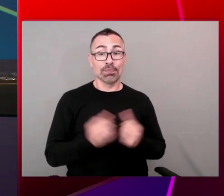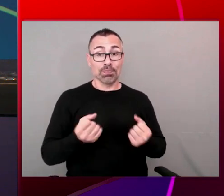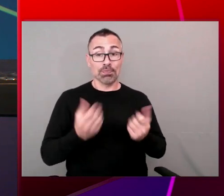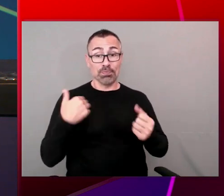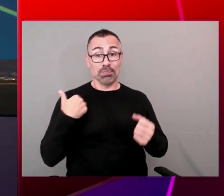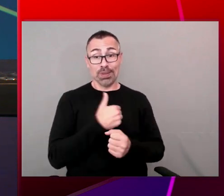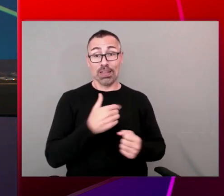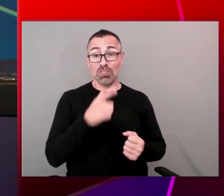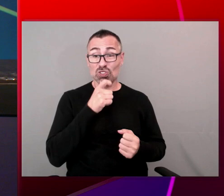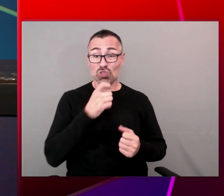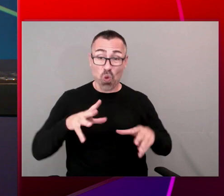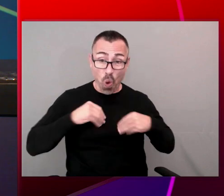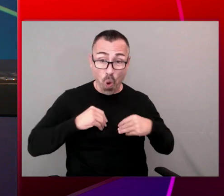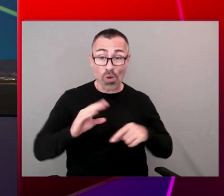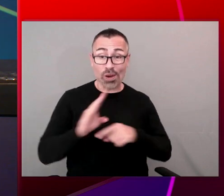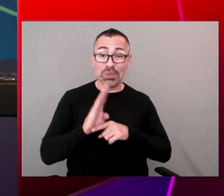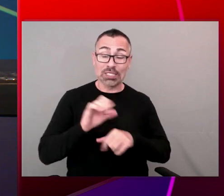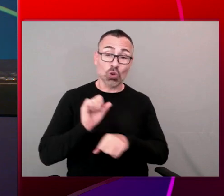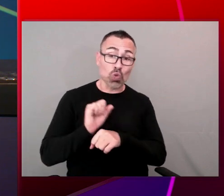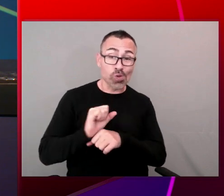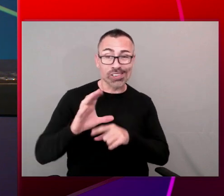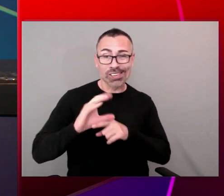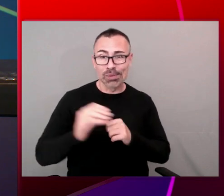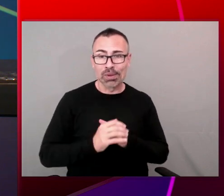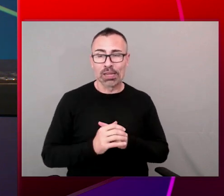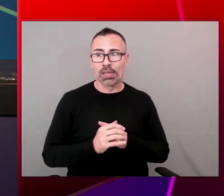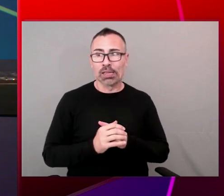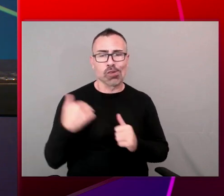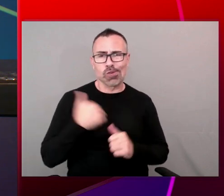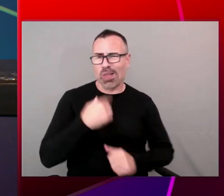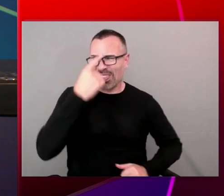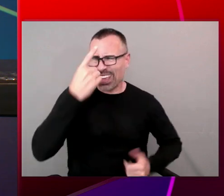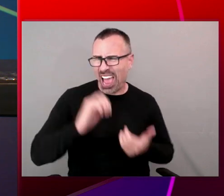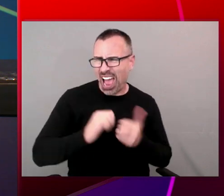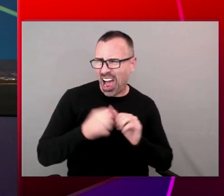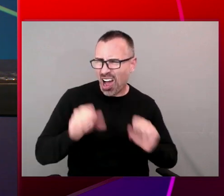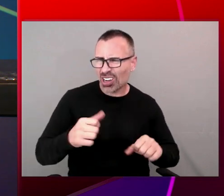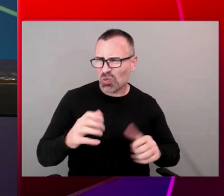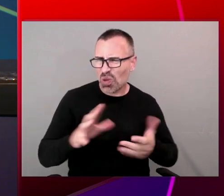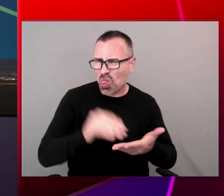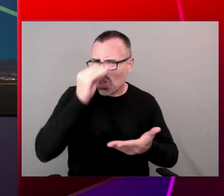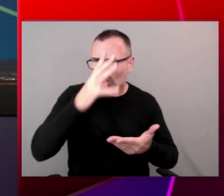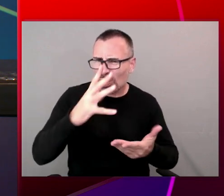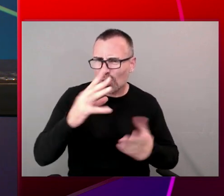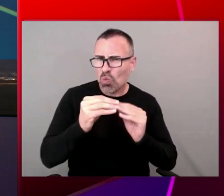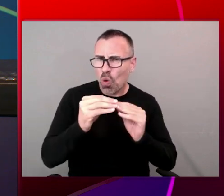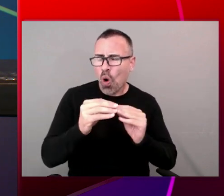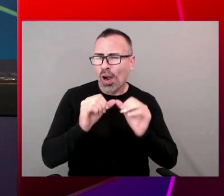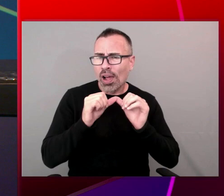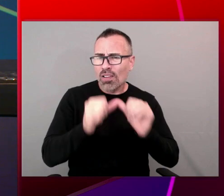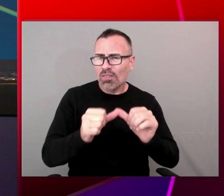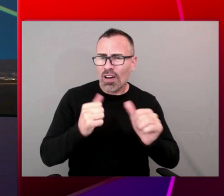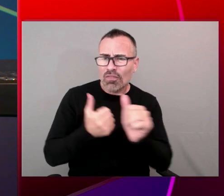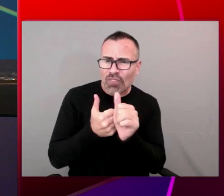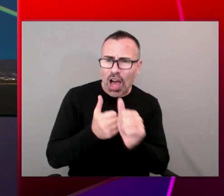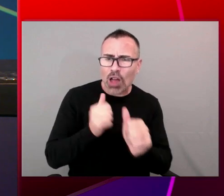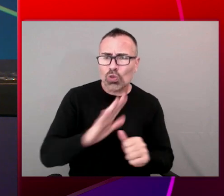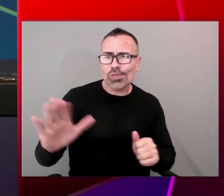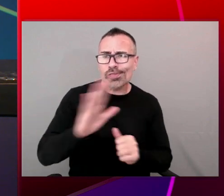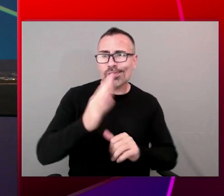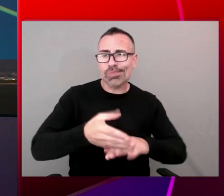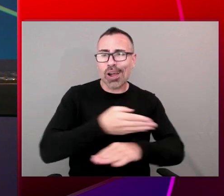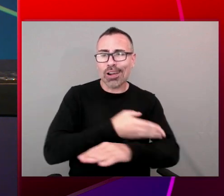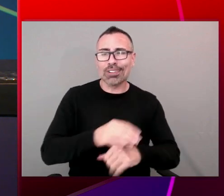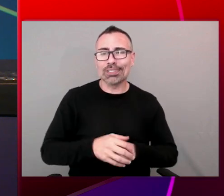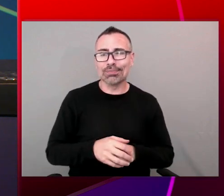such a big topic right now. So where can people learn more, keep up to date with our progress towards a goal? Yeah, so we've got a brand new page that we